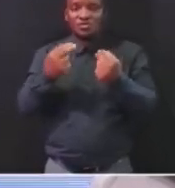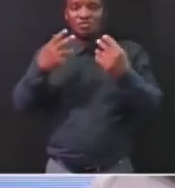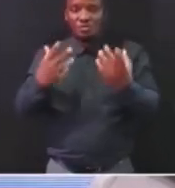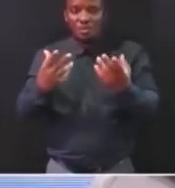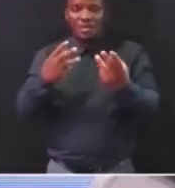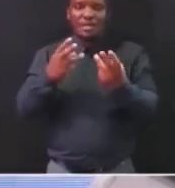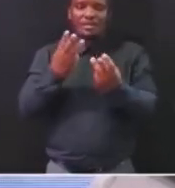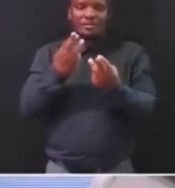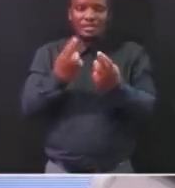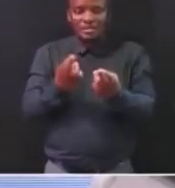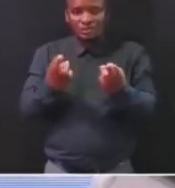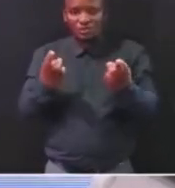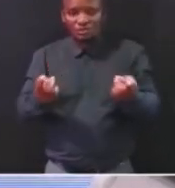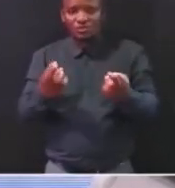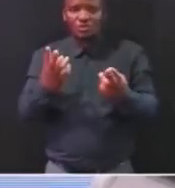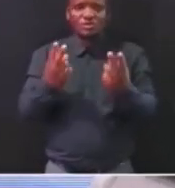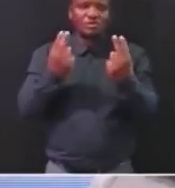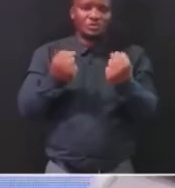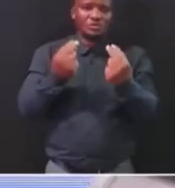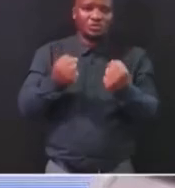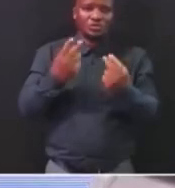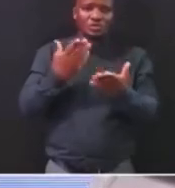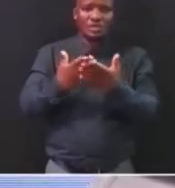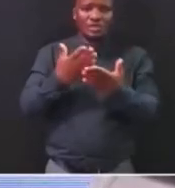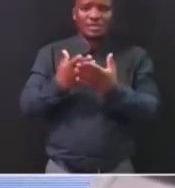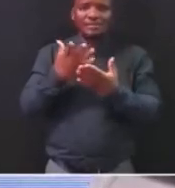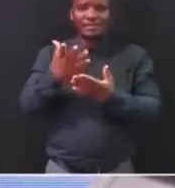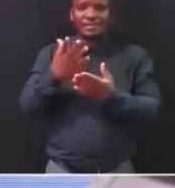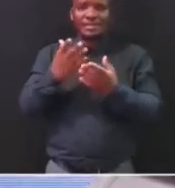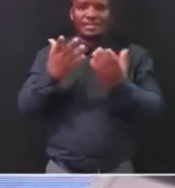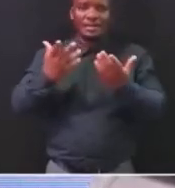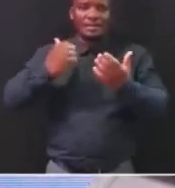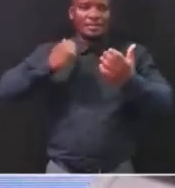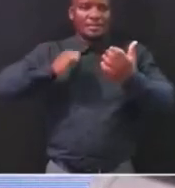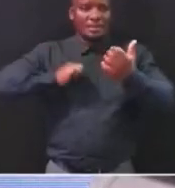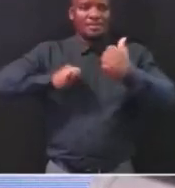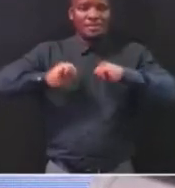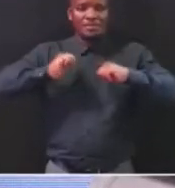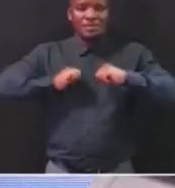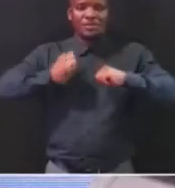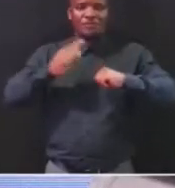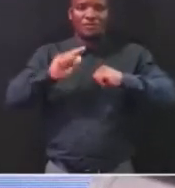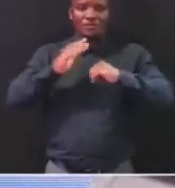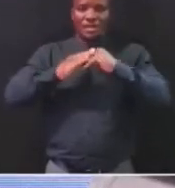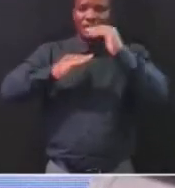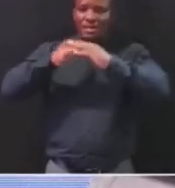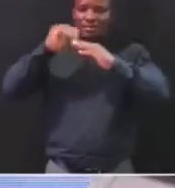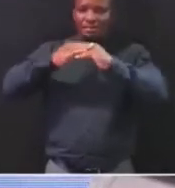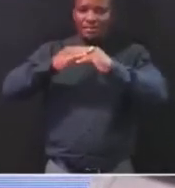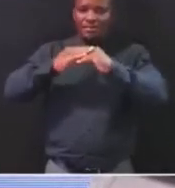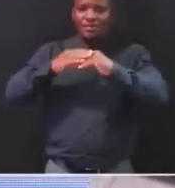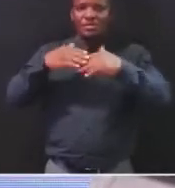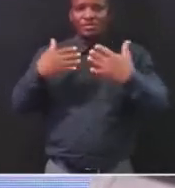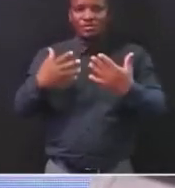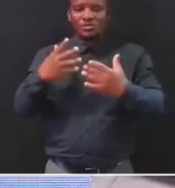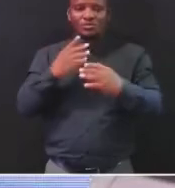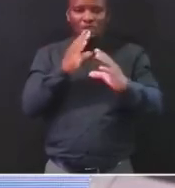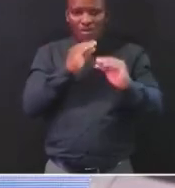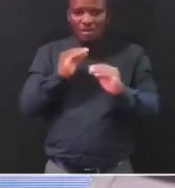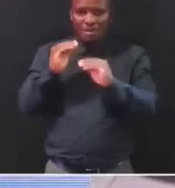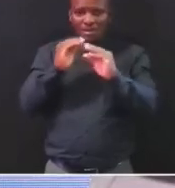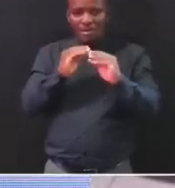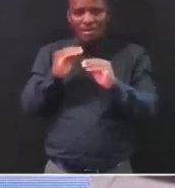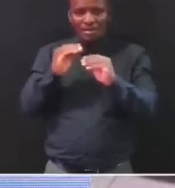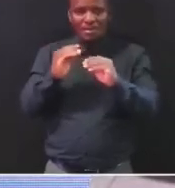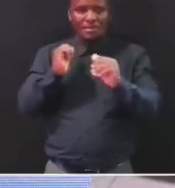new processes that would enhance the performance of a building. So when you're talking about enhancement